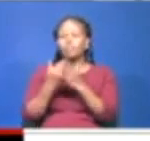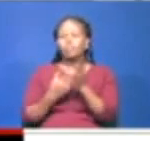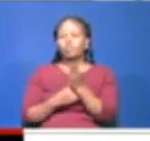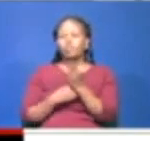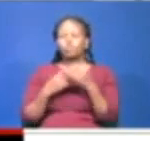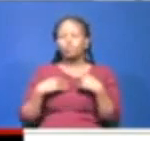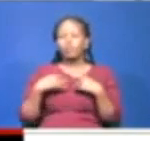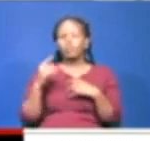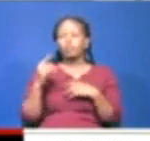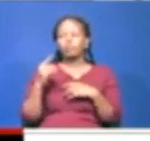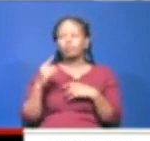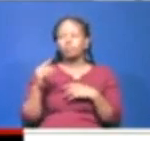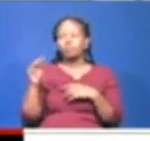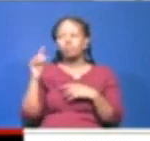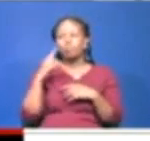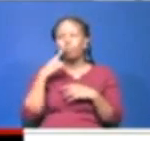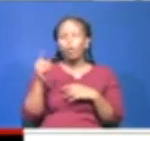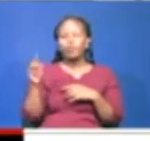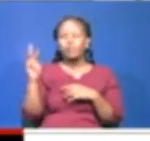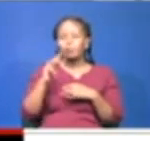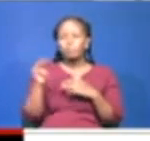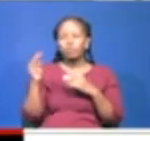$1 million. So about